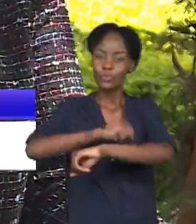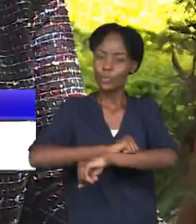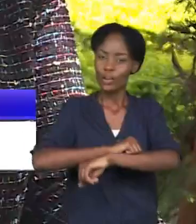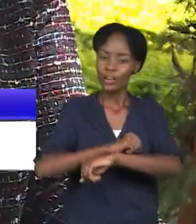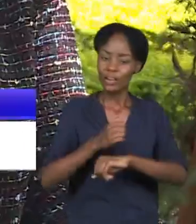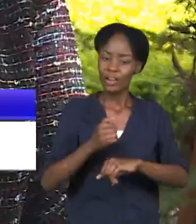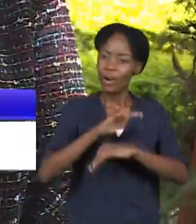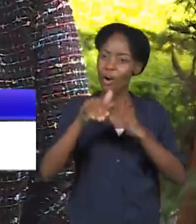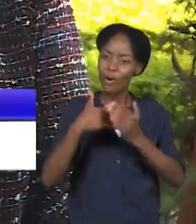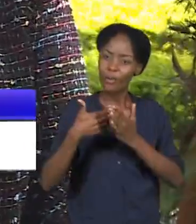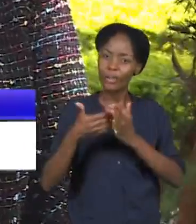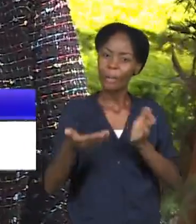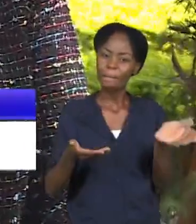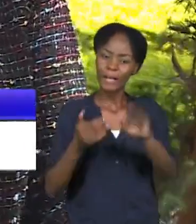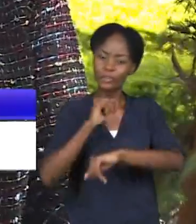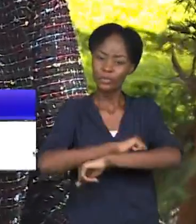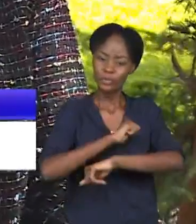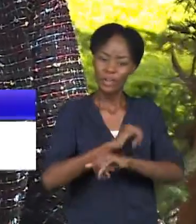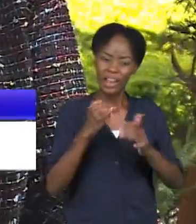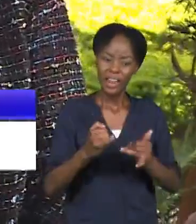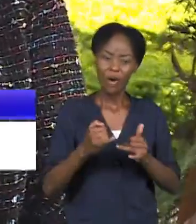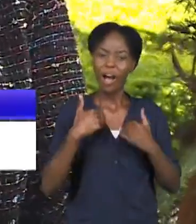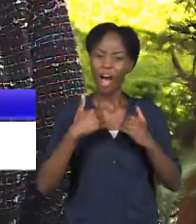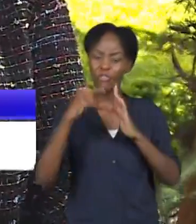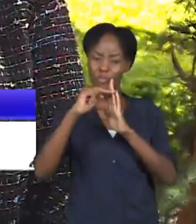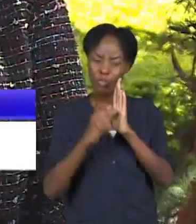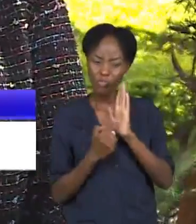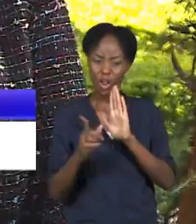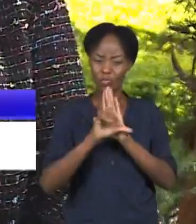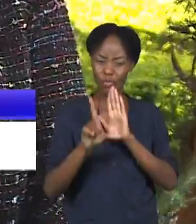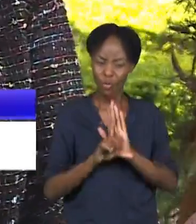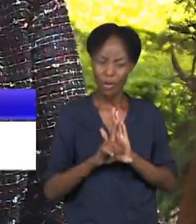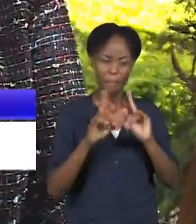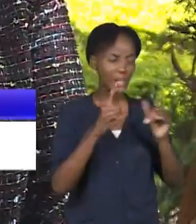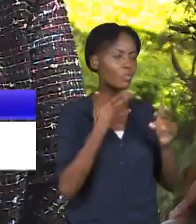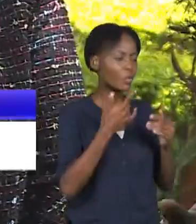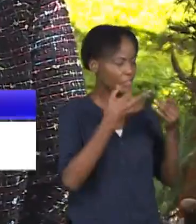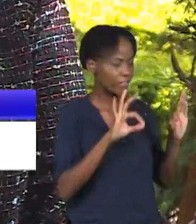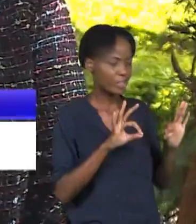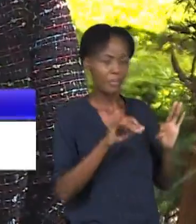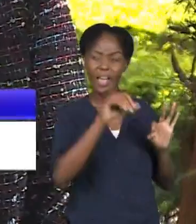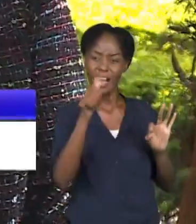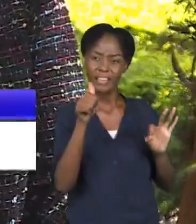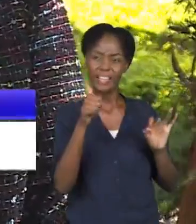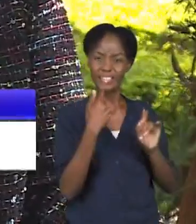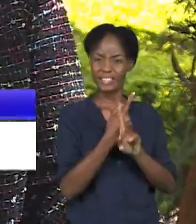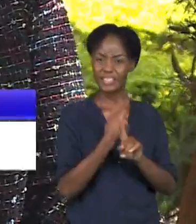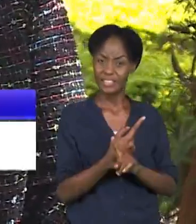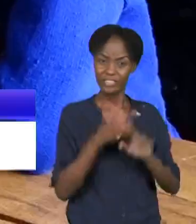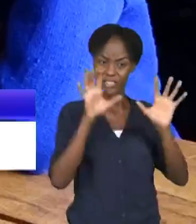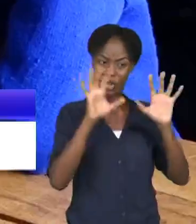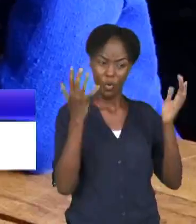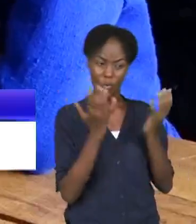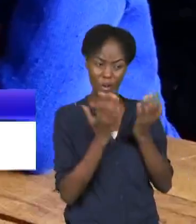school. And most parts of the world are not even going back to school. They are still in partial lockdowns. UK is in the 3rd